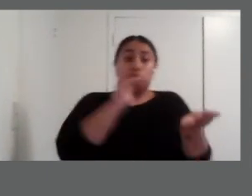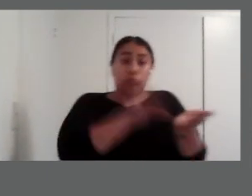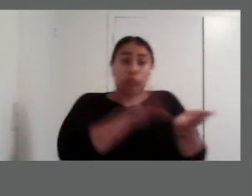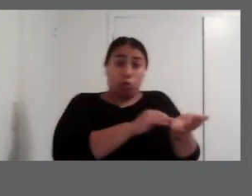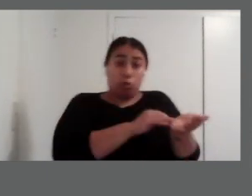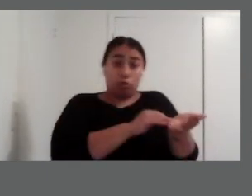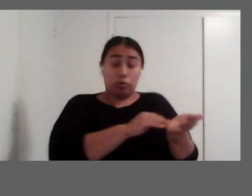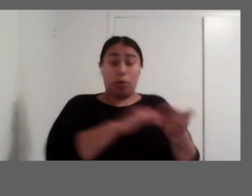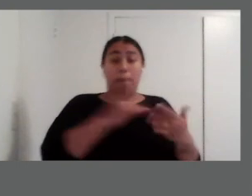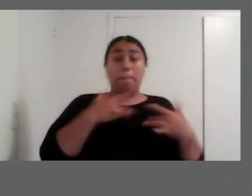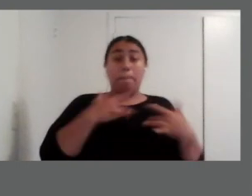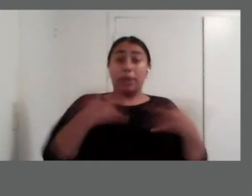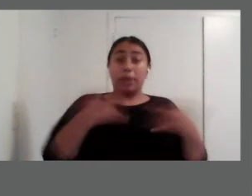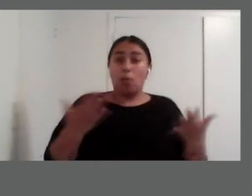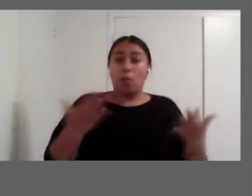now.